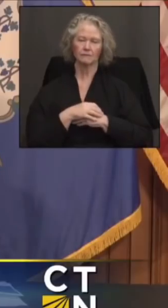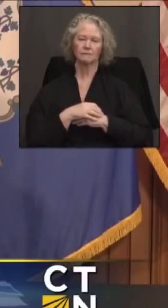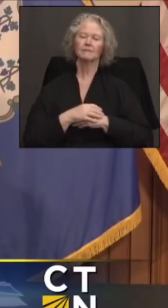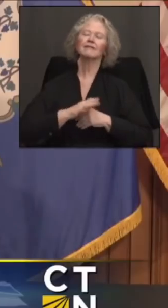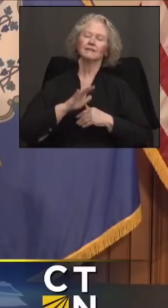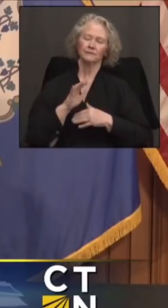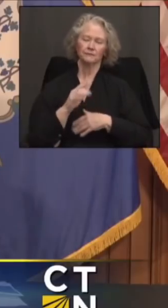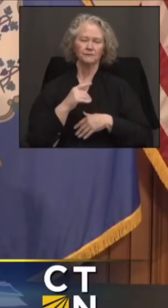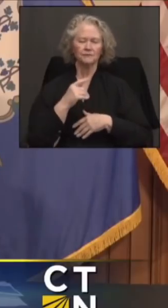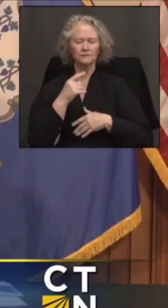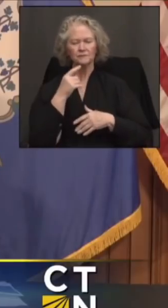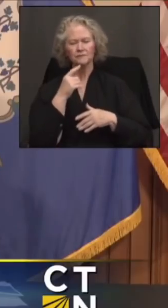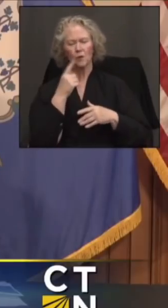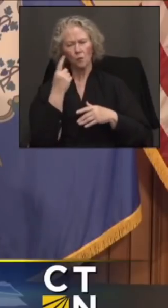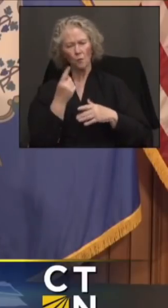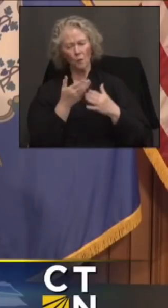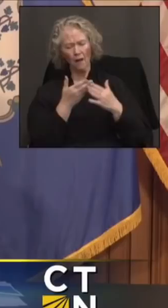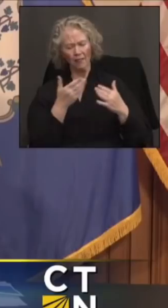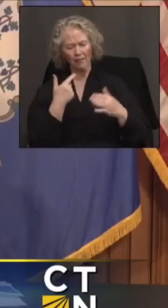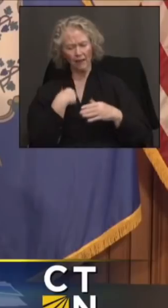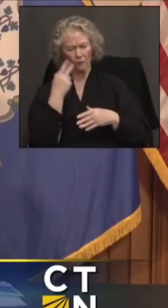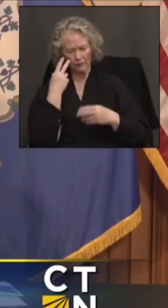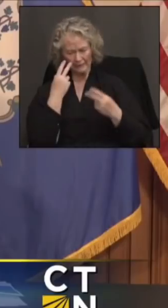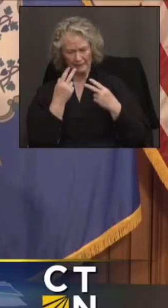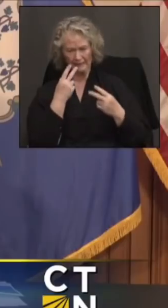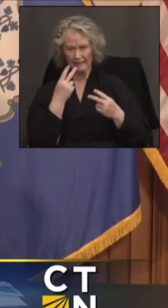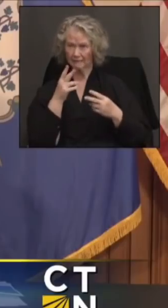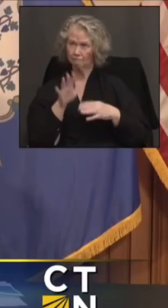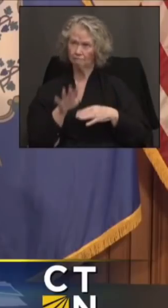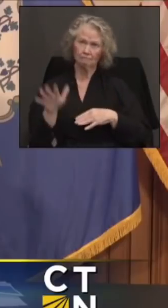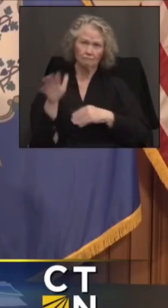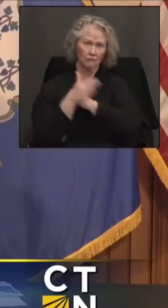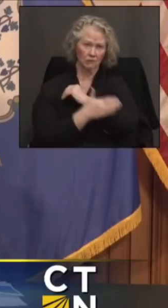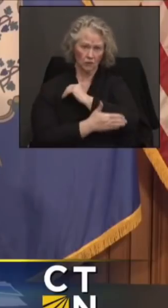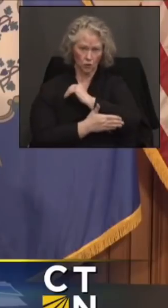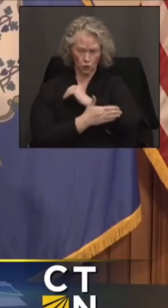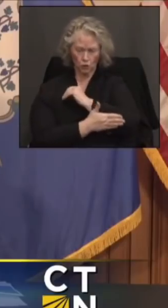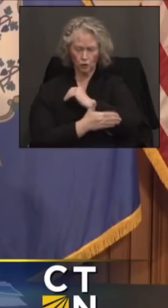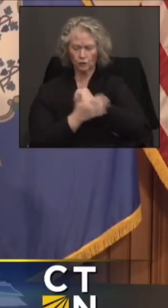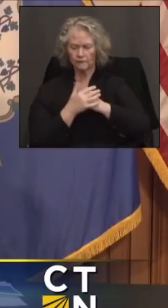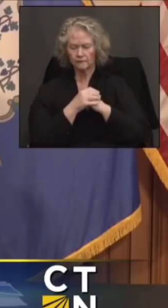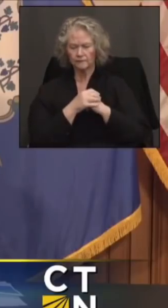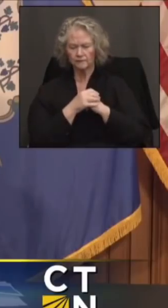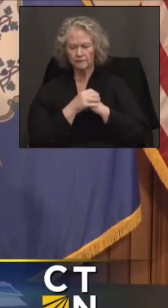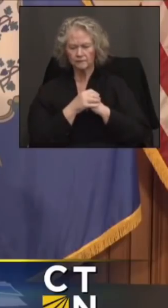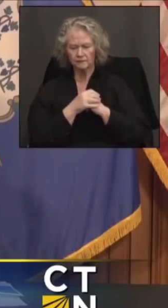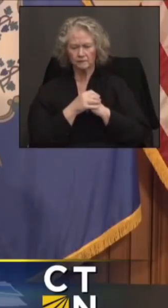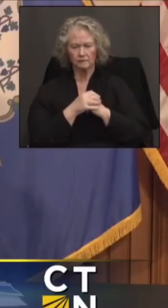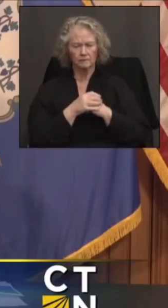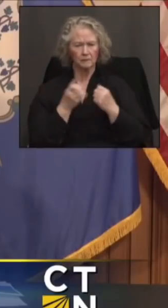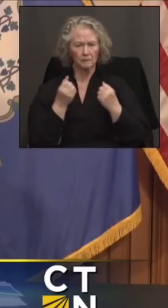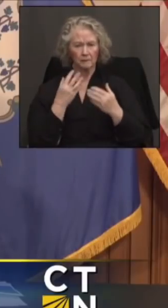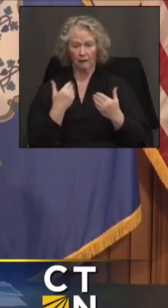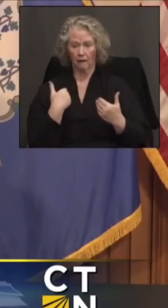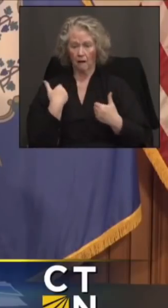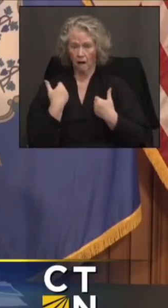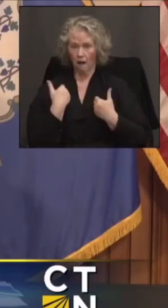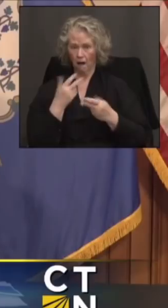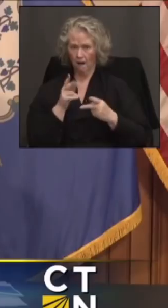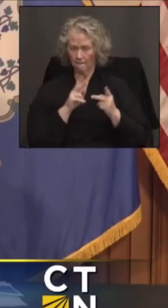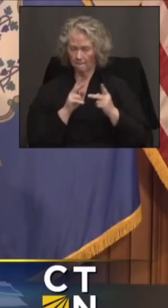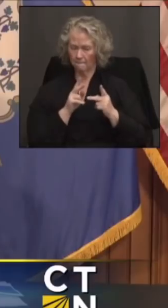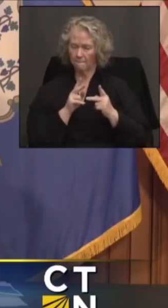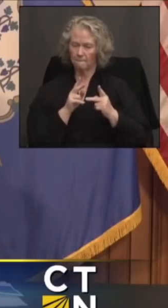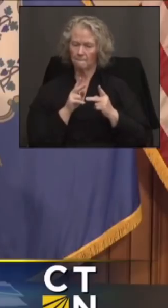One of the things, Governor, that we're seeing, at least nationally, is a lot of the younger people, and you've talked about that, a lot of